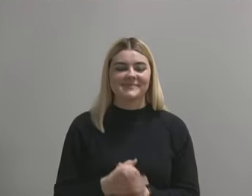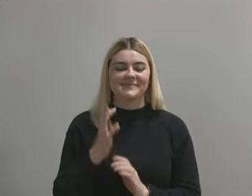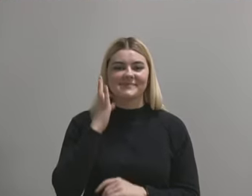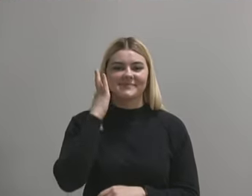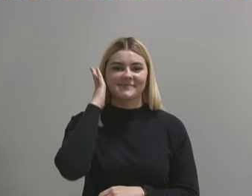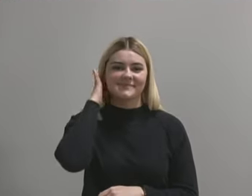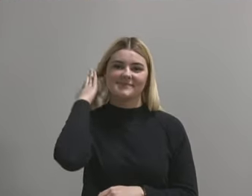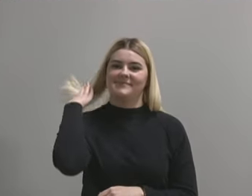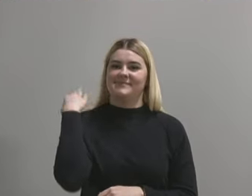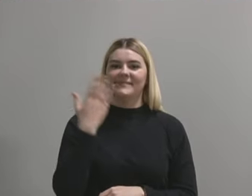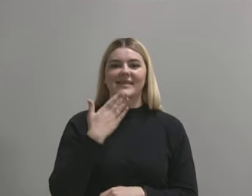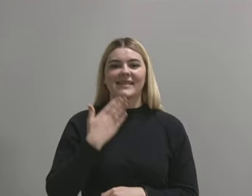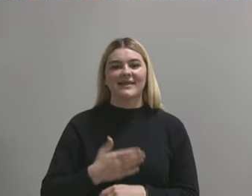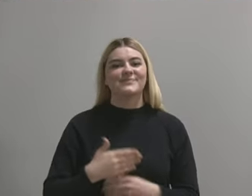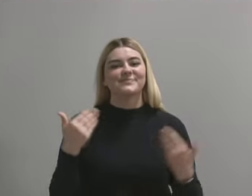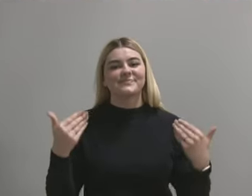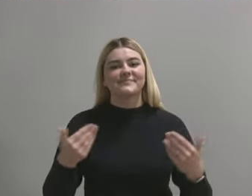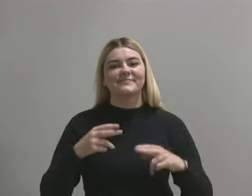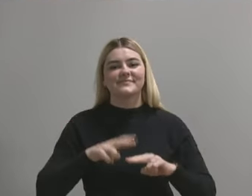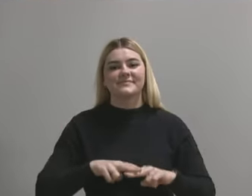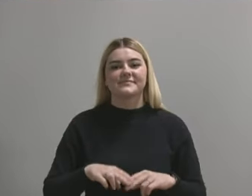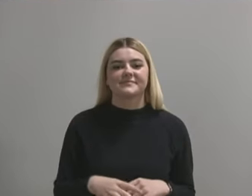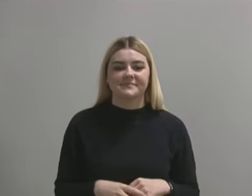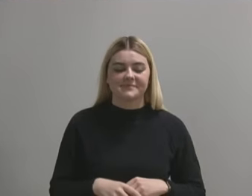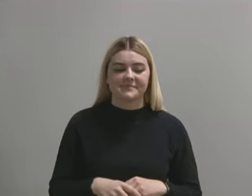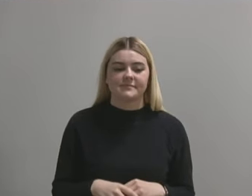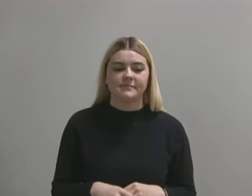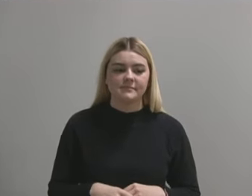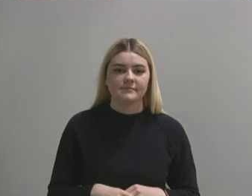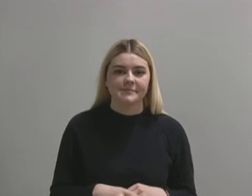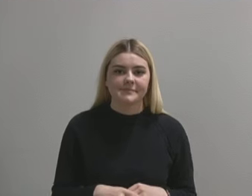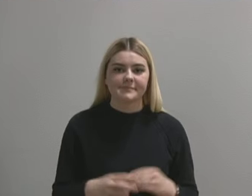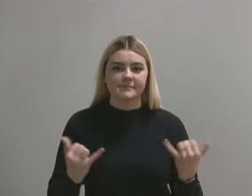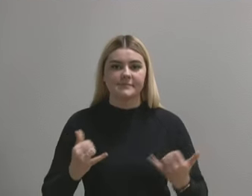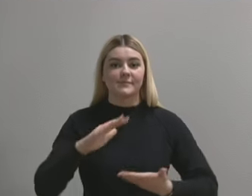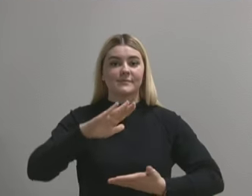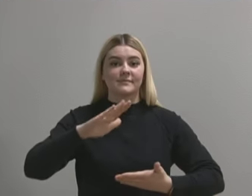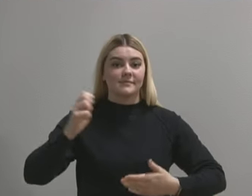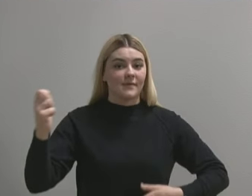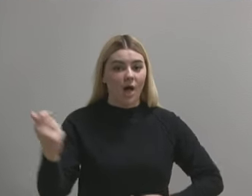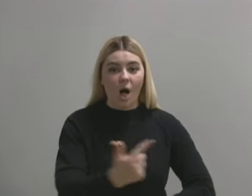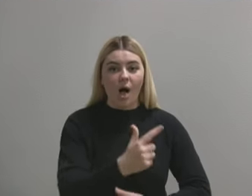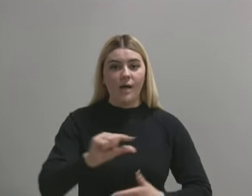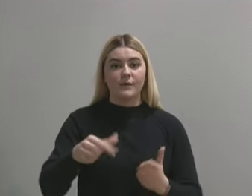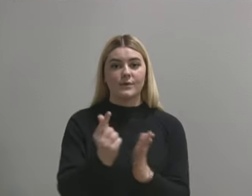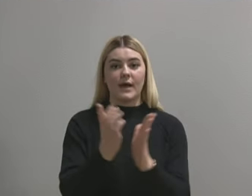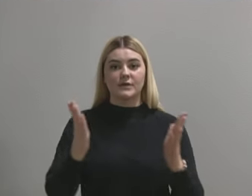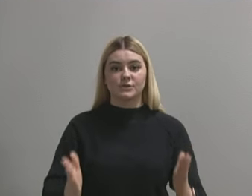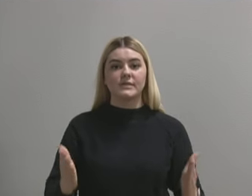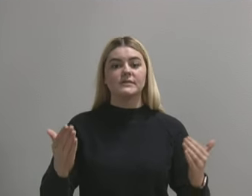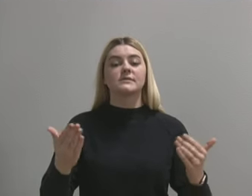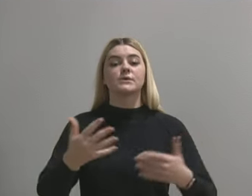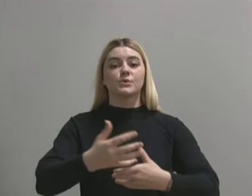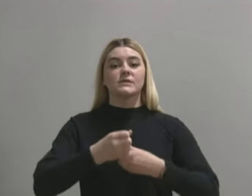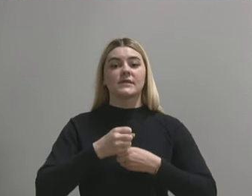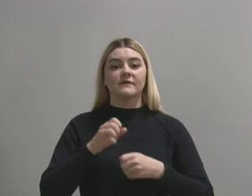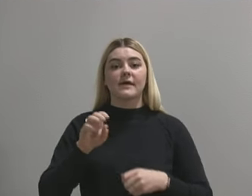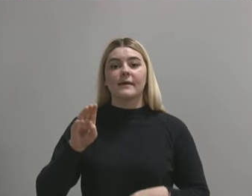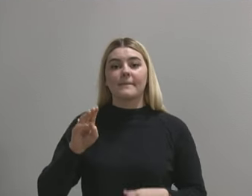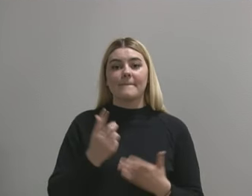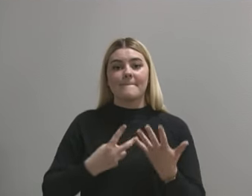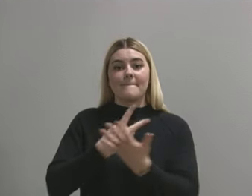Thank you. Please be seated. Now, will all the candidates who are to receive master's